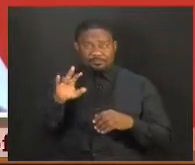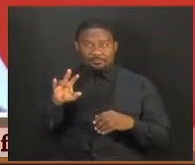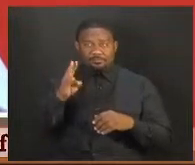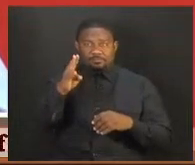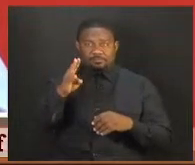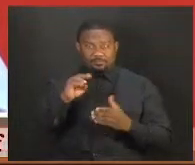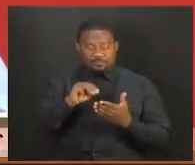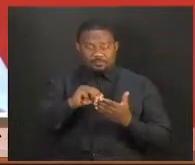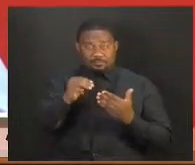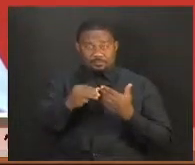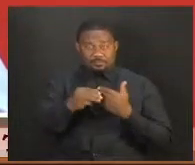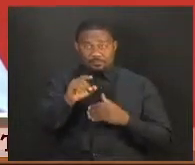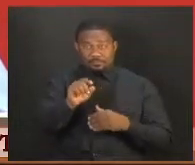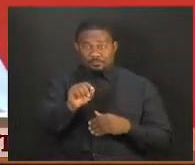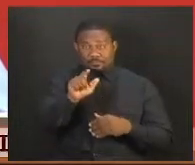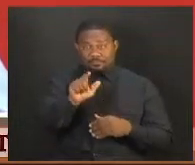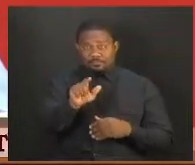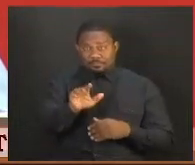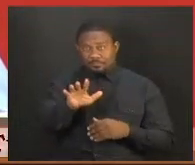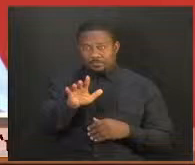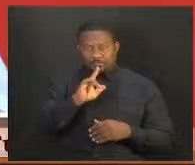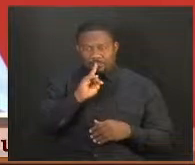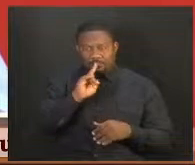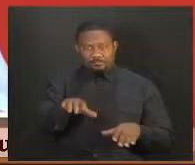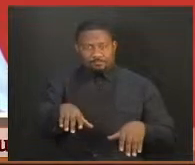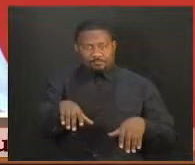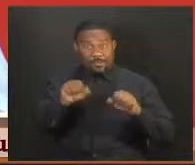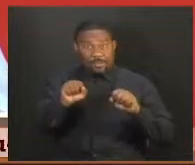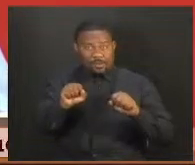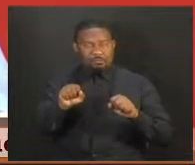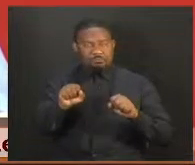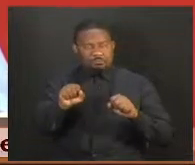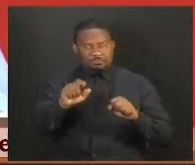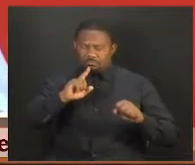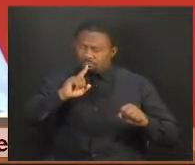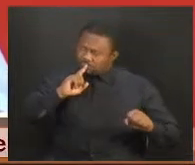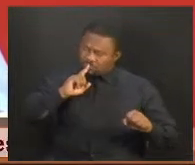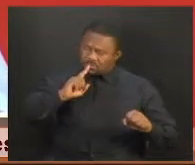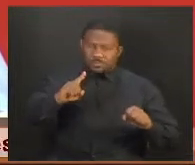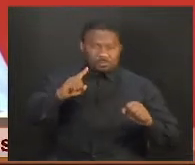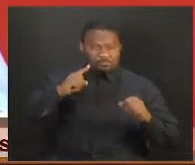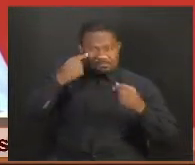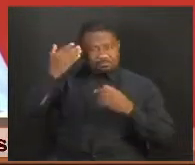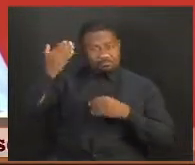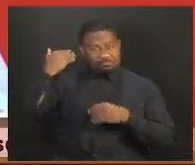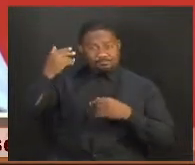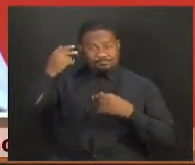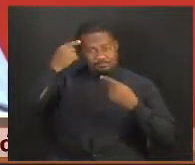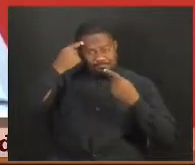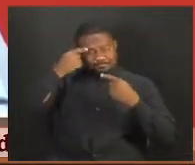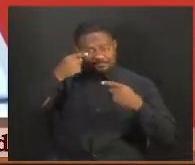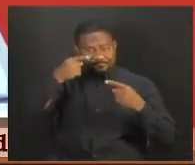2025, is adopted as the true record of proceedings.